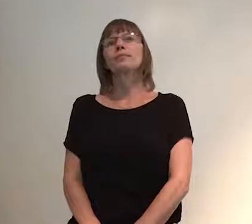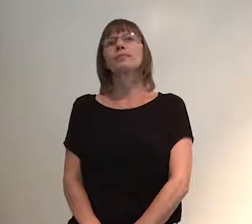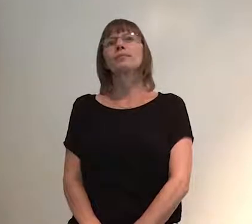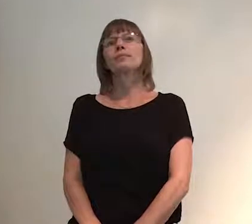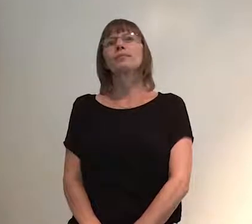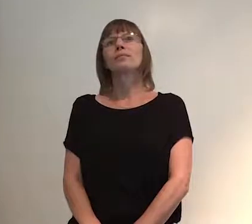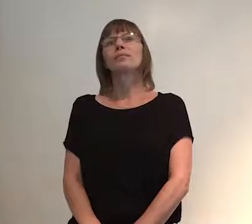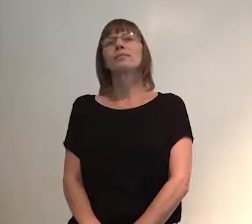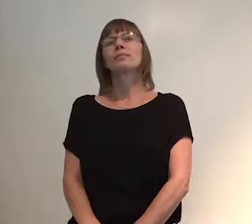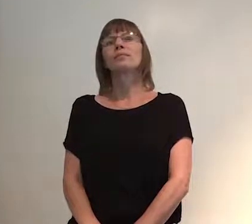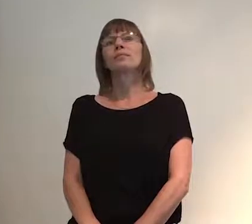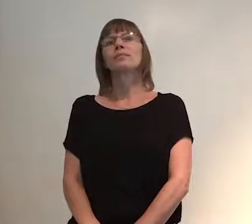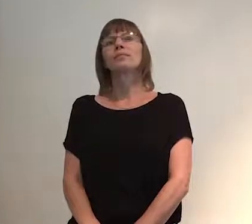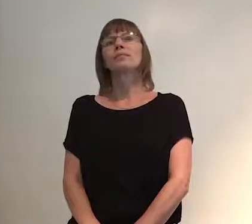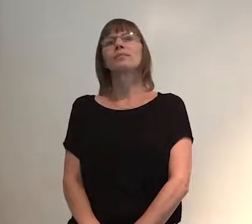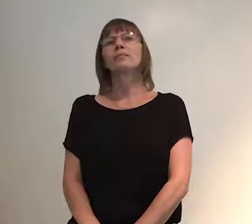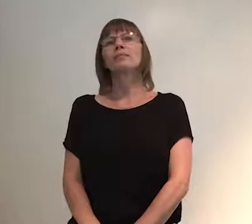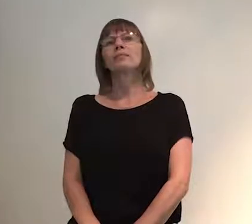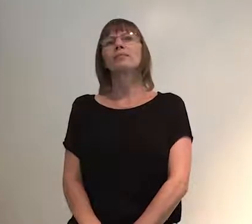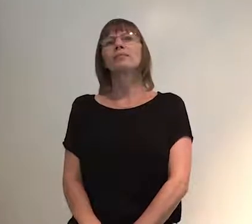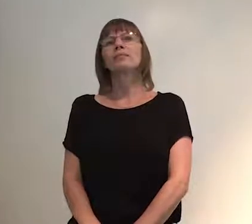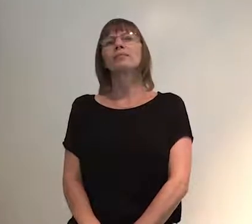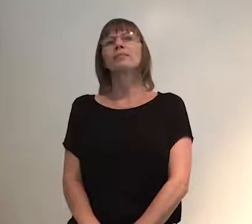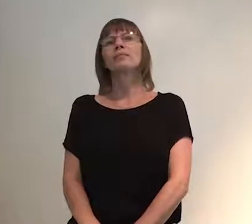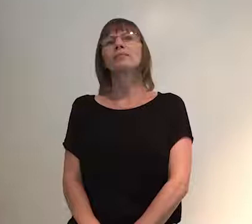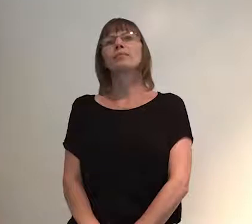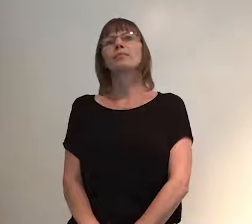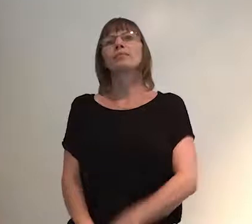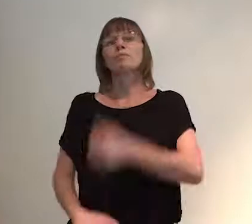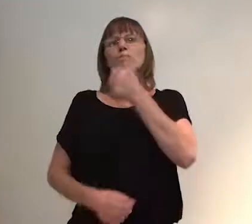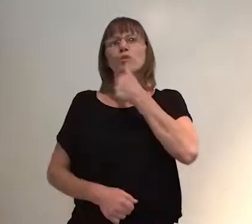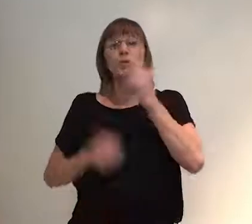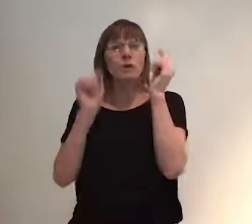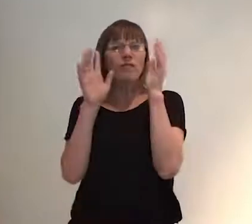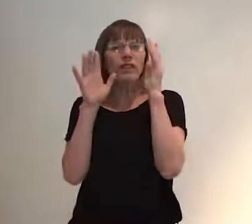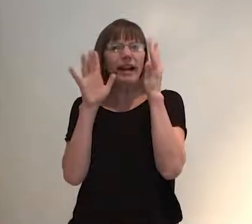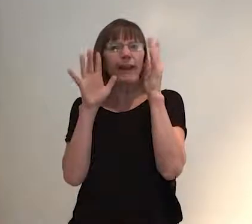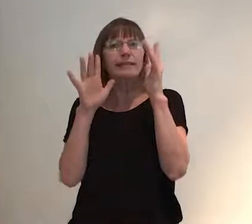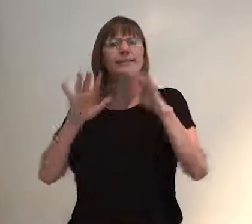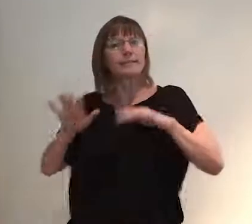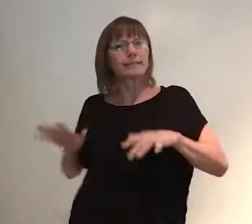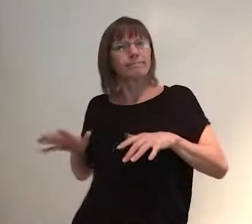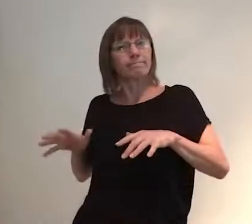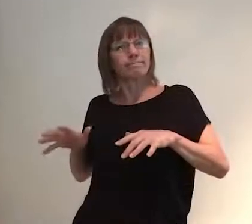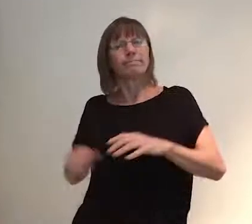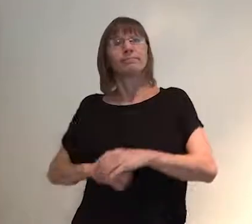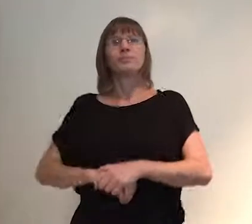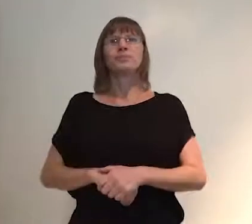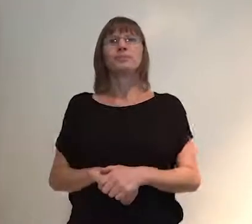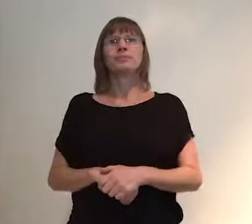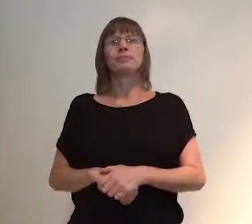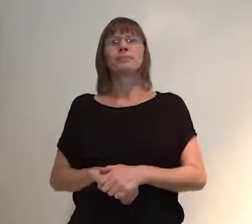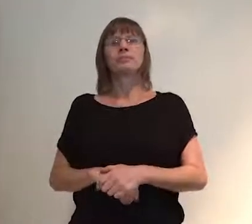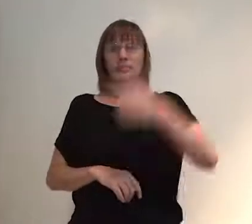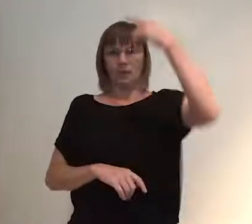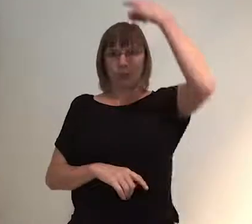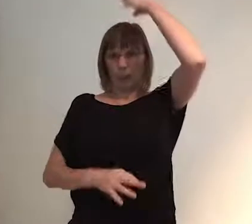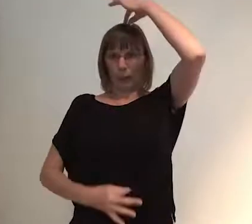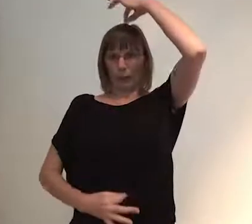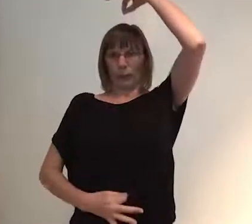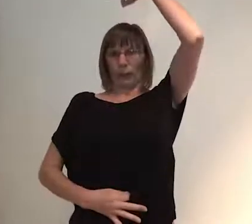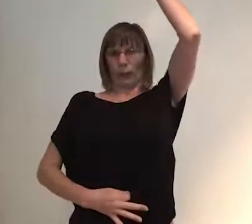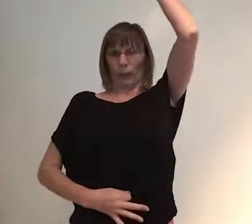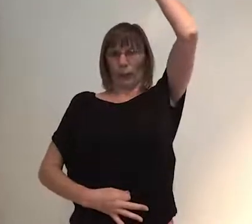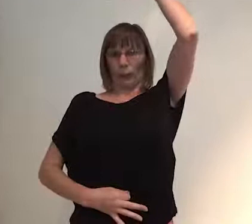that shoulder, taking it behind, and we're just using those fingertips to gently rest on. Keep the back nice and